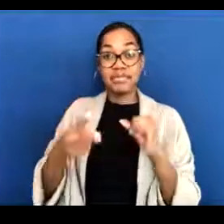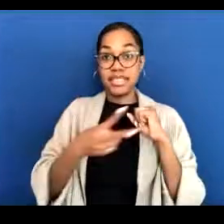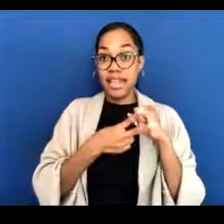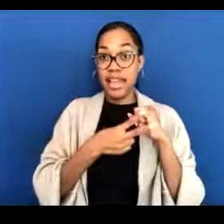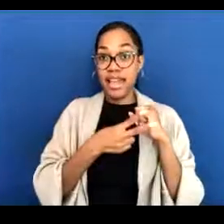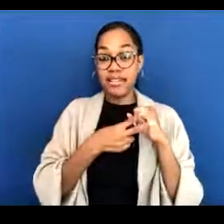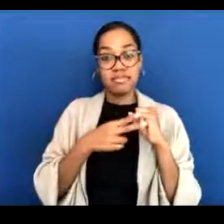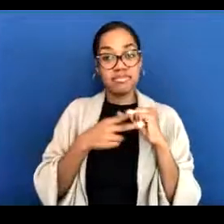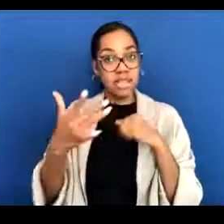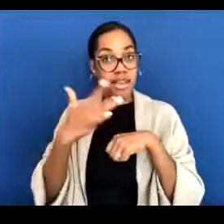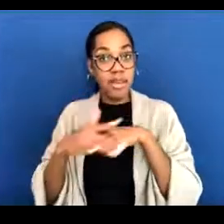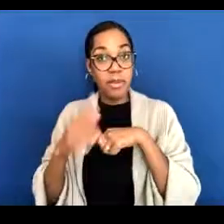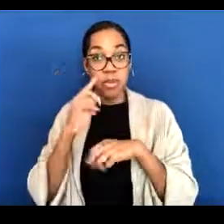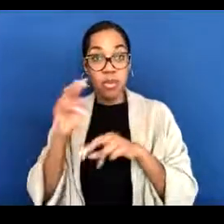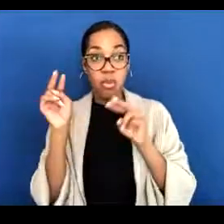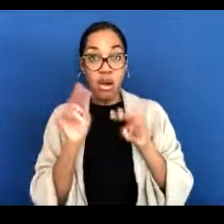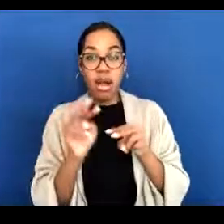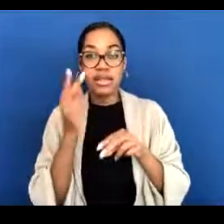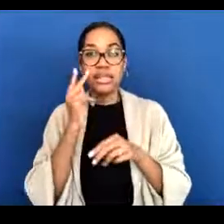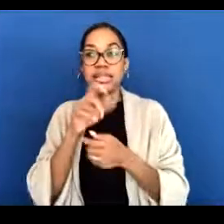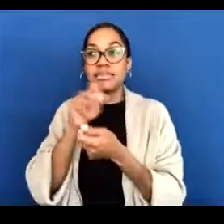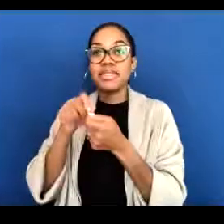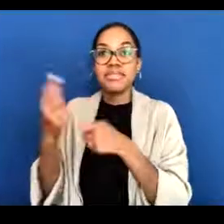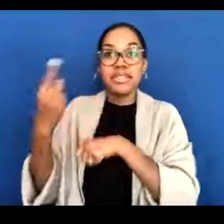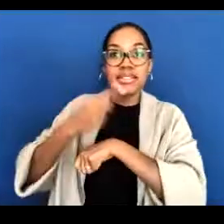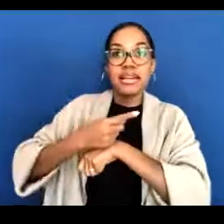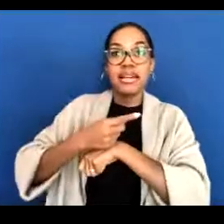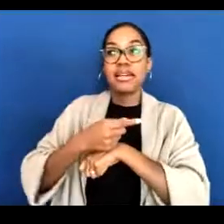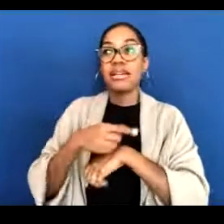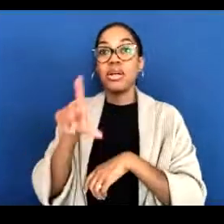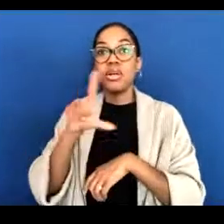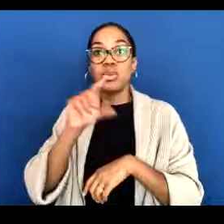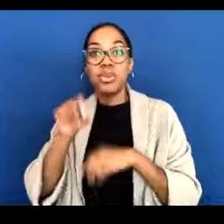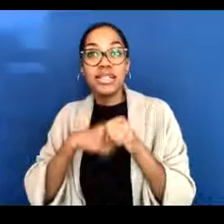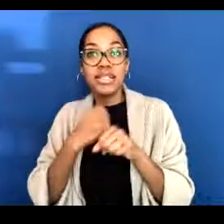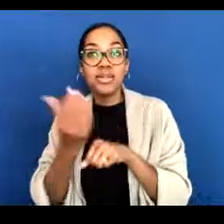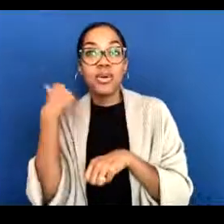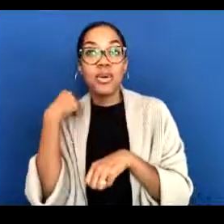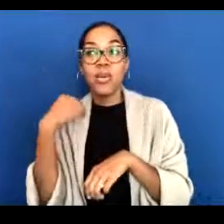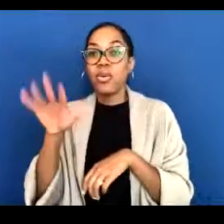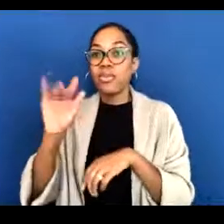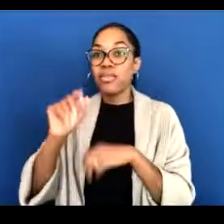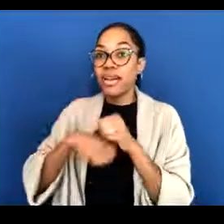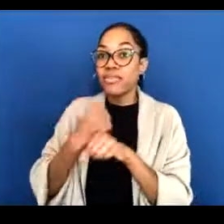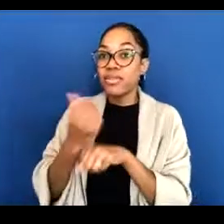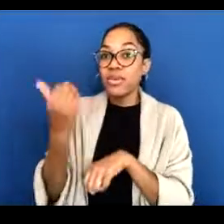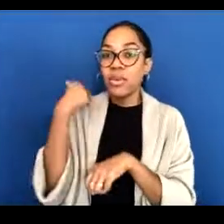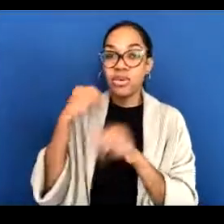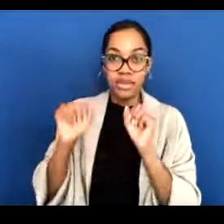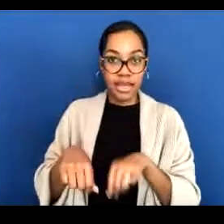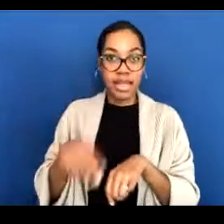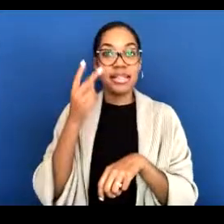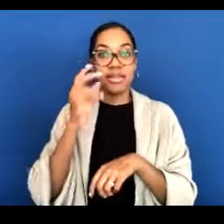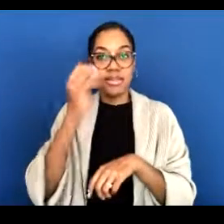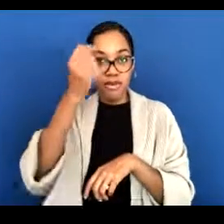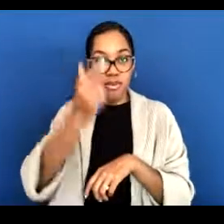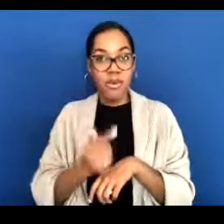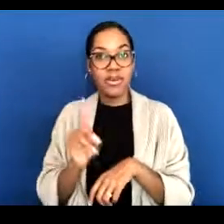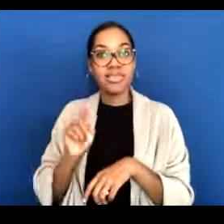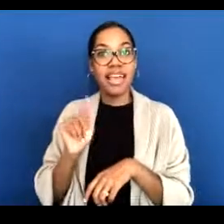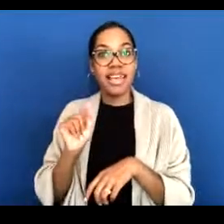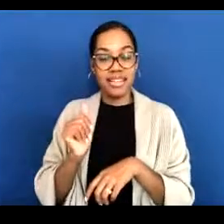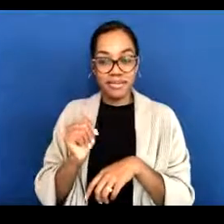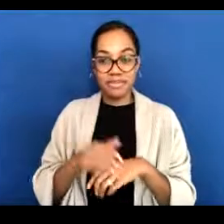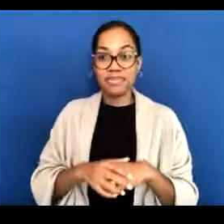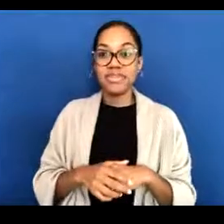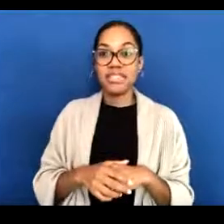see what a storm was doing on a certain date 20 or 25 years ago even. All that data is freely available for you there. The National Weather Service operates one of